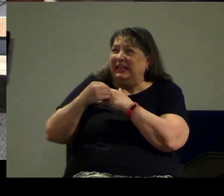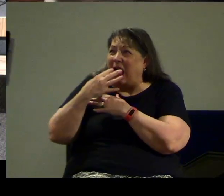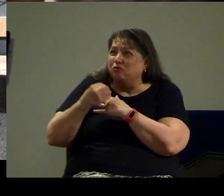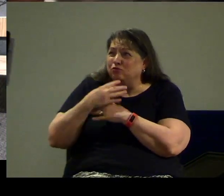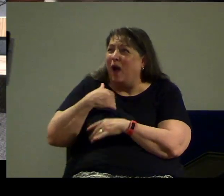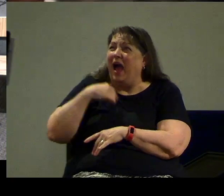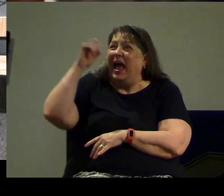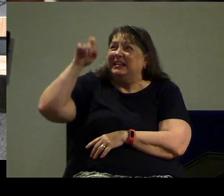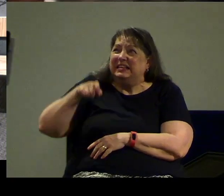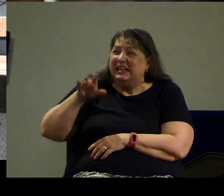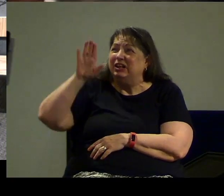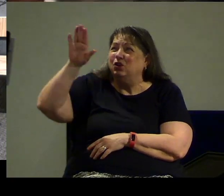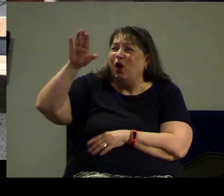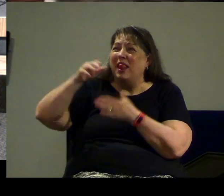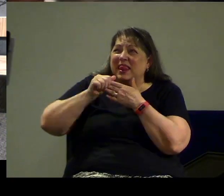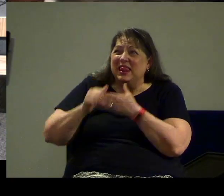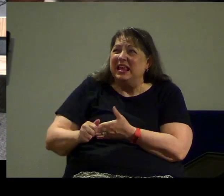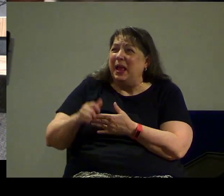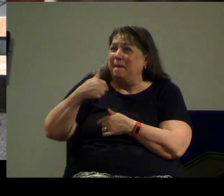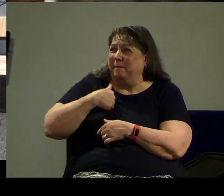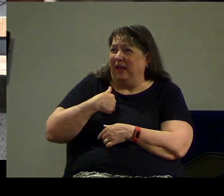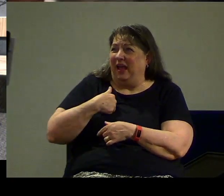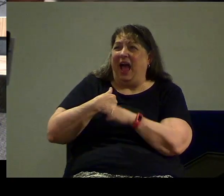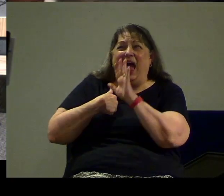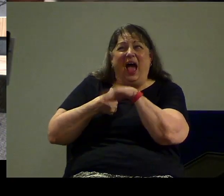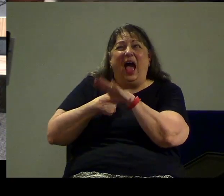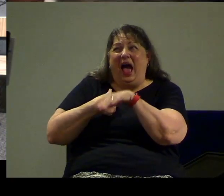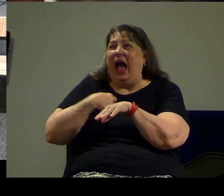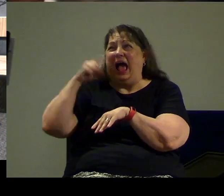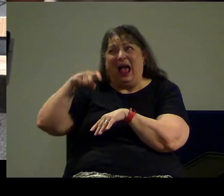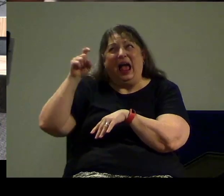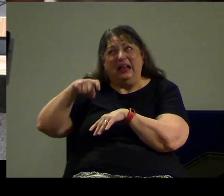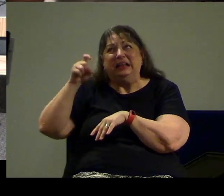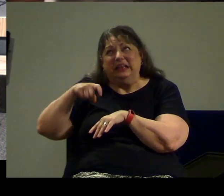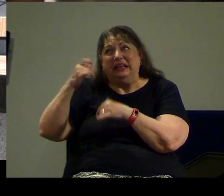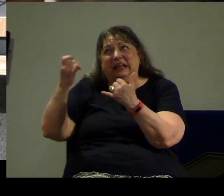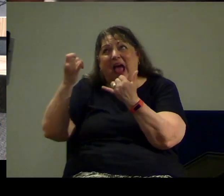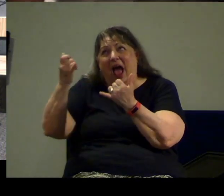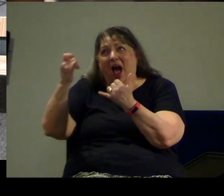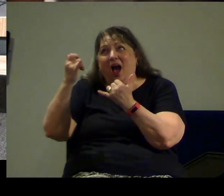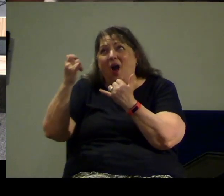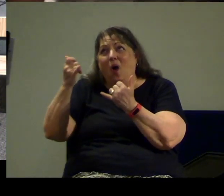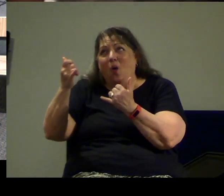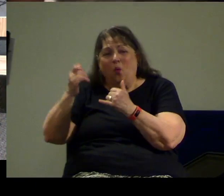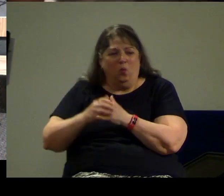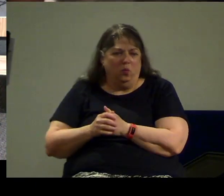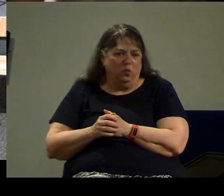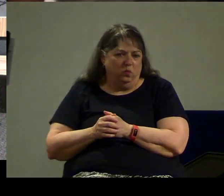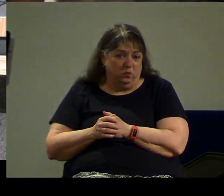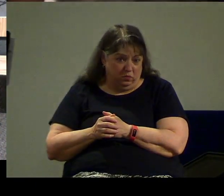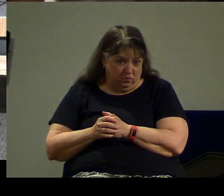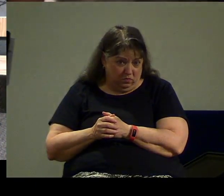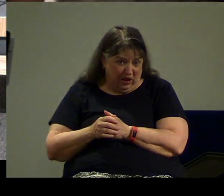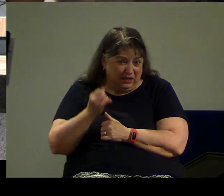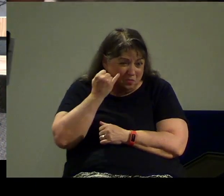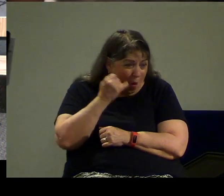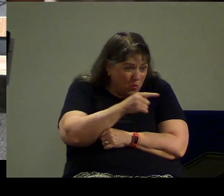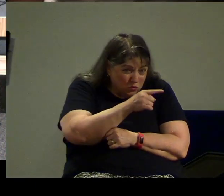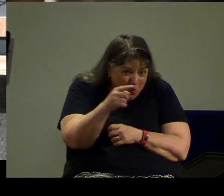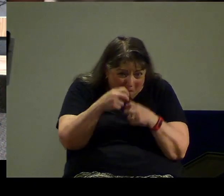I need your guidance in this time and day and hour. Whenever you need